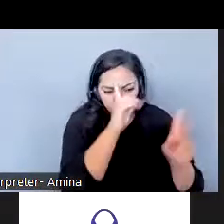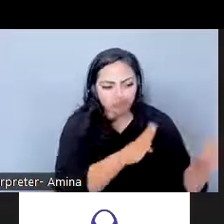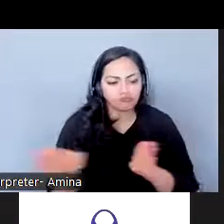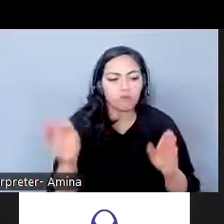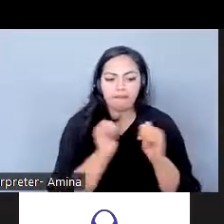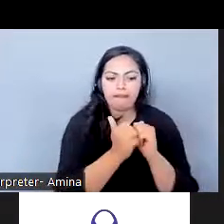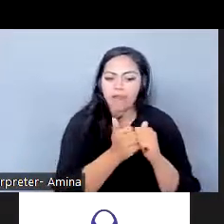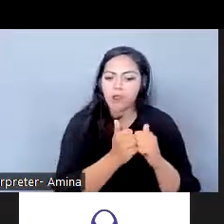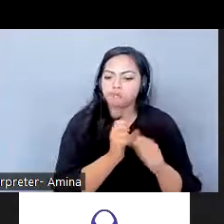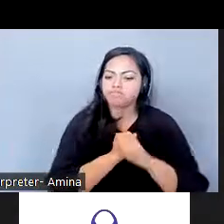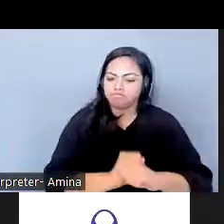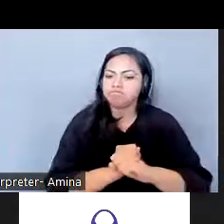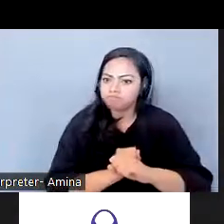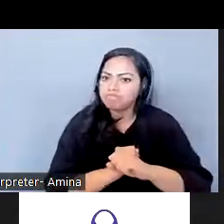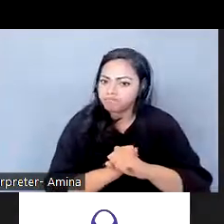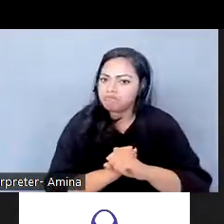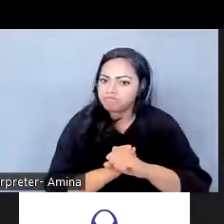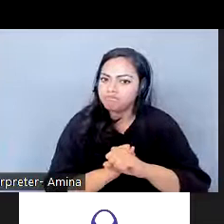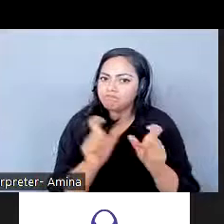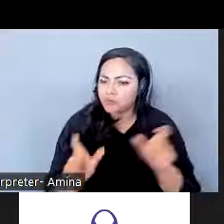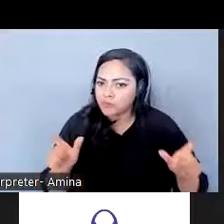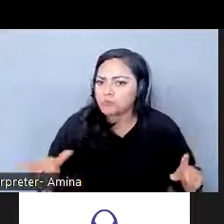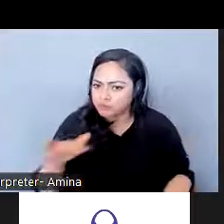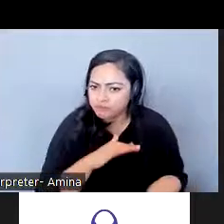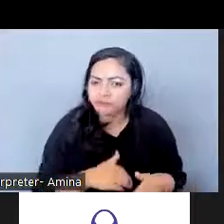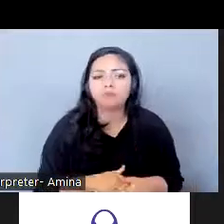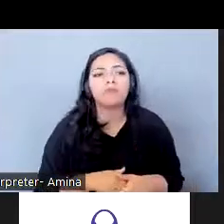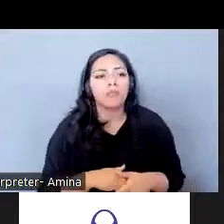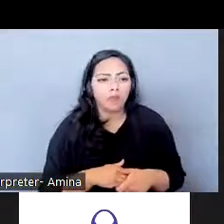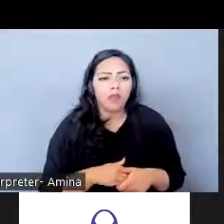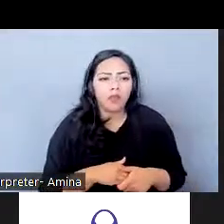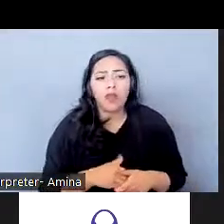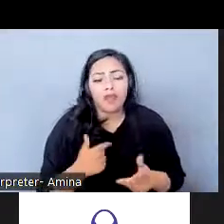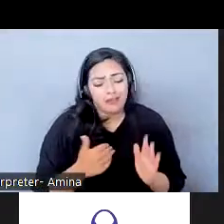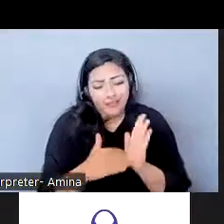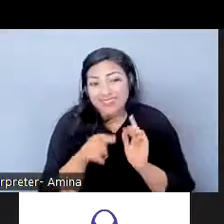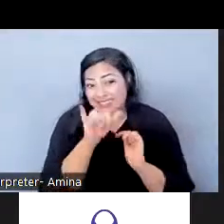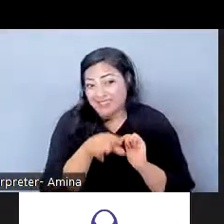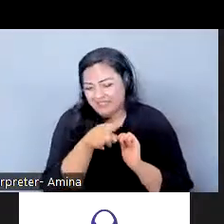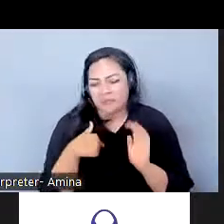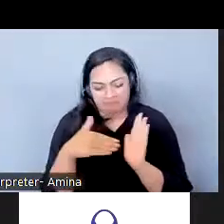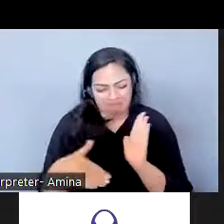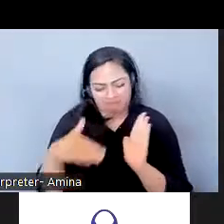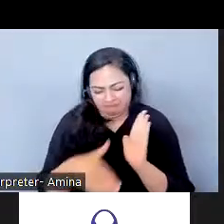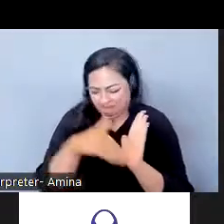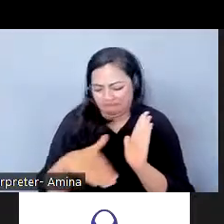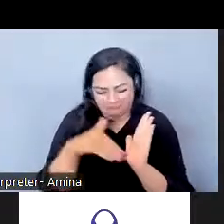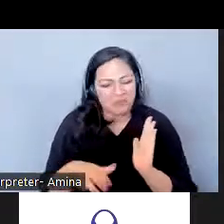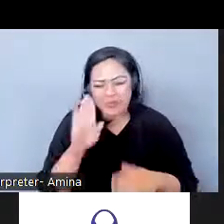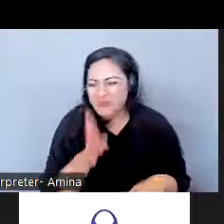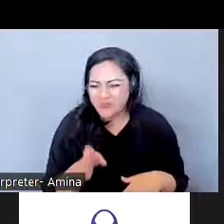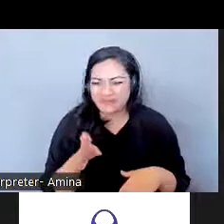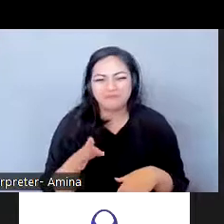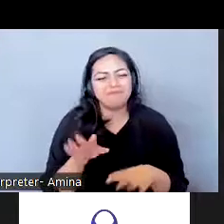Something you're going to see throughout this entire presentation, I'm going to repeat it multiple times because it's really important to think about it this